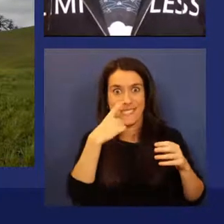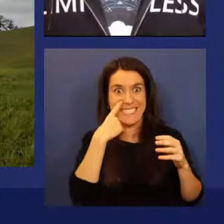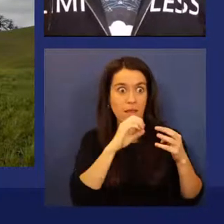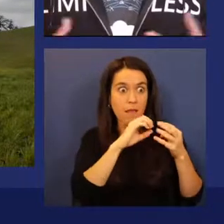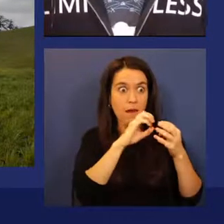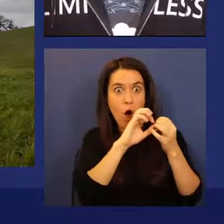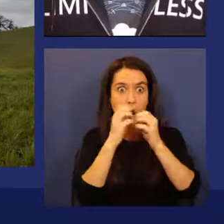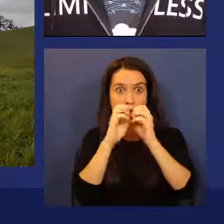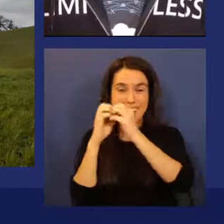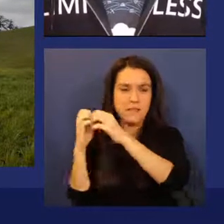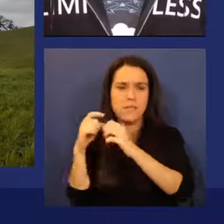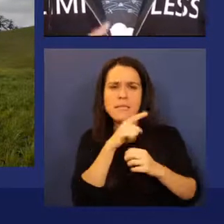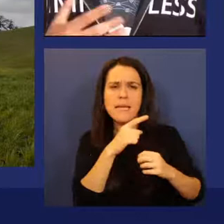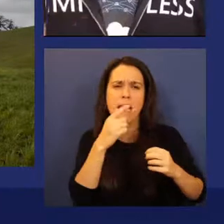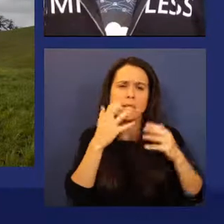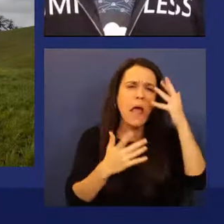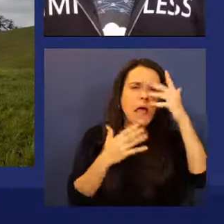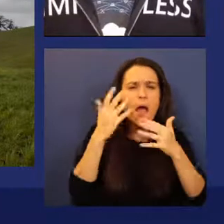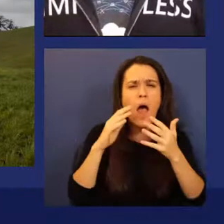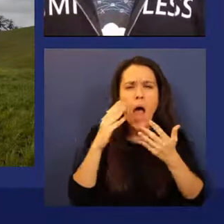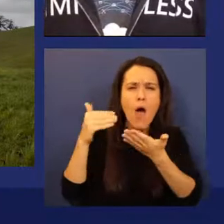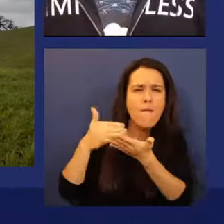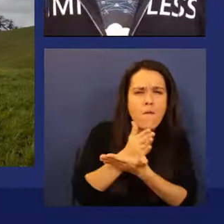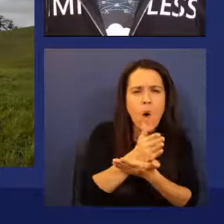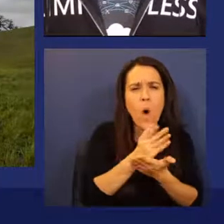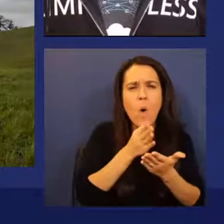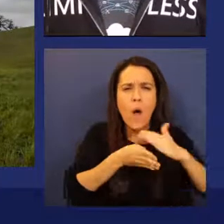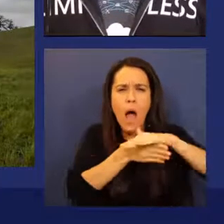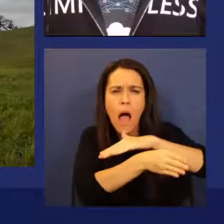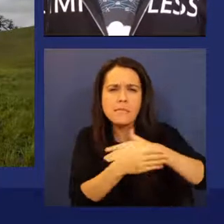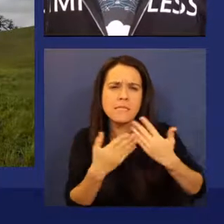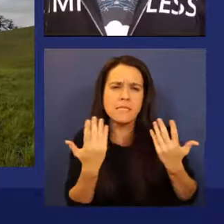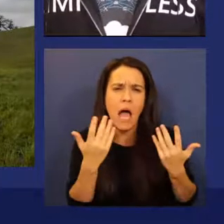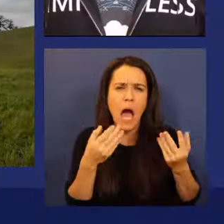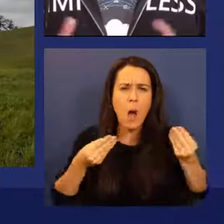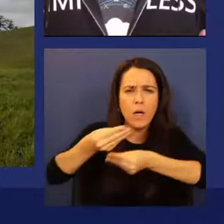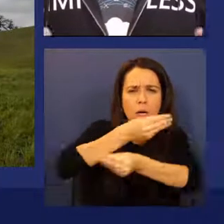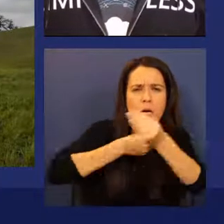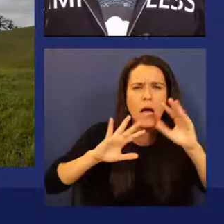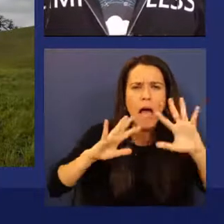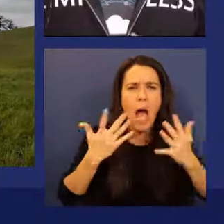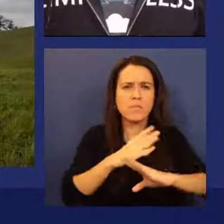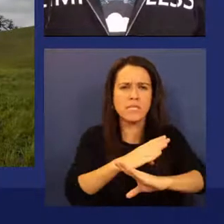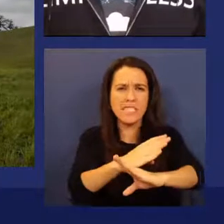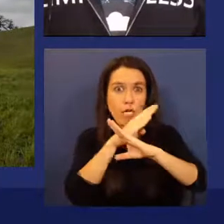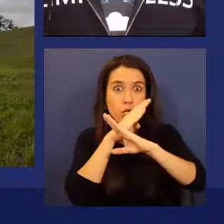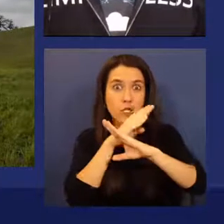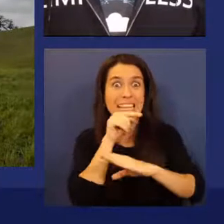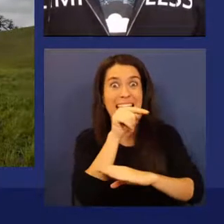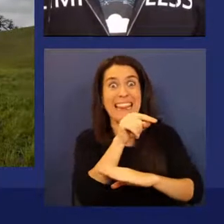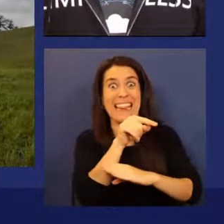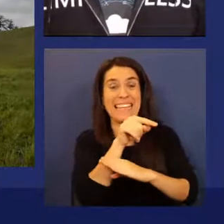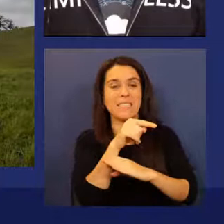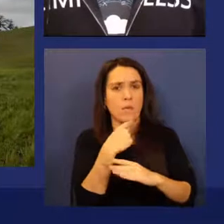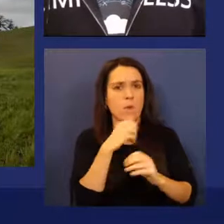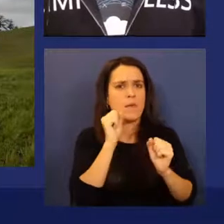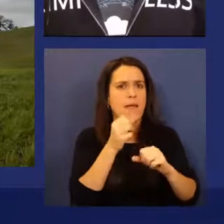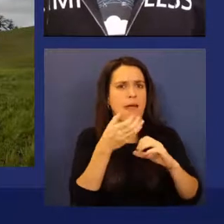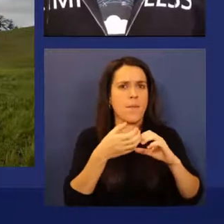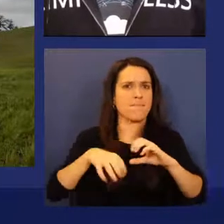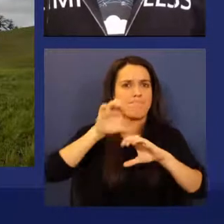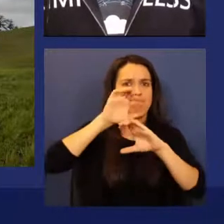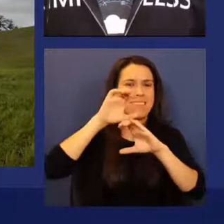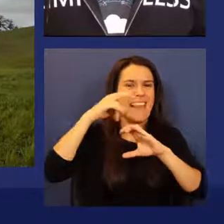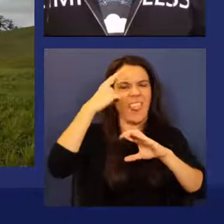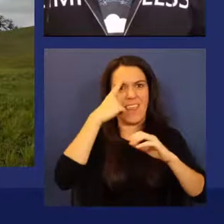where the data flows, who gains access to the data, what security aspects are put into play. But I also, you know, dabble a little bit in terms of architecture of